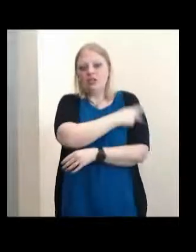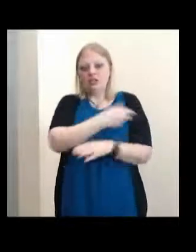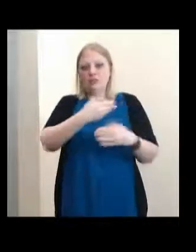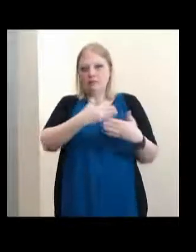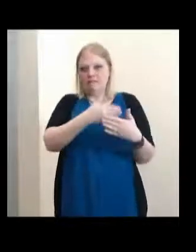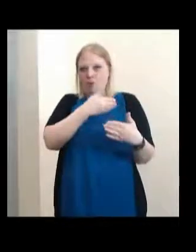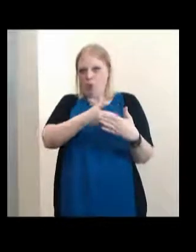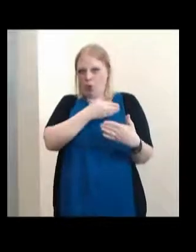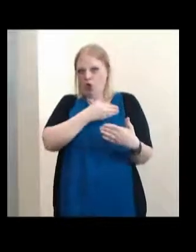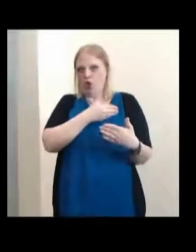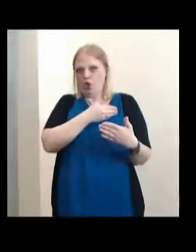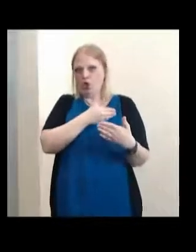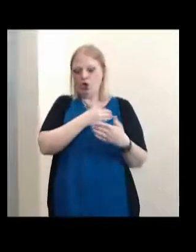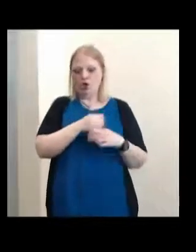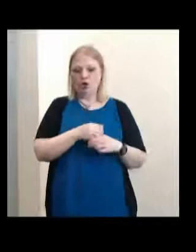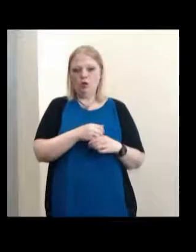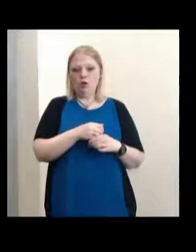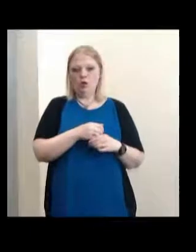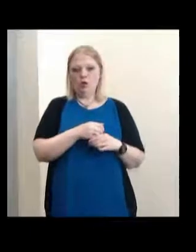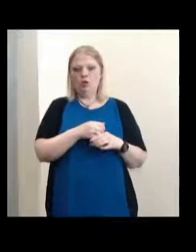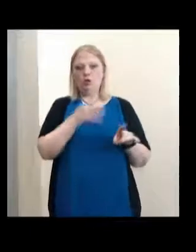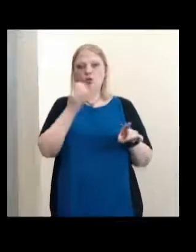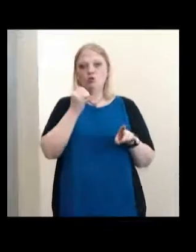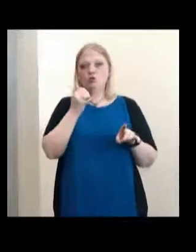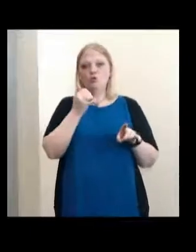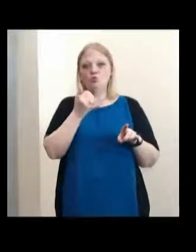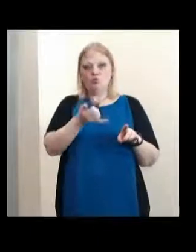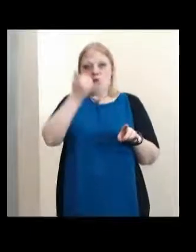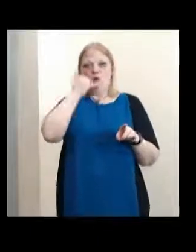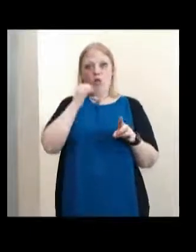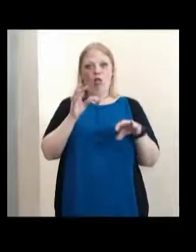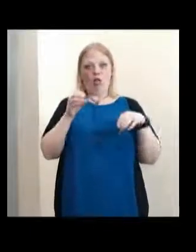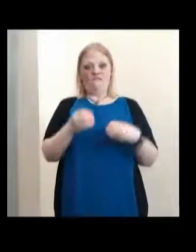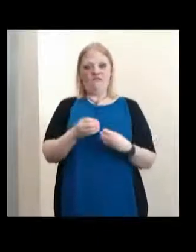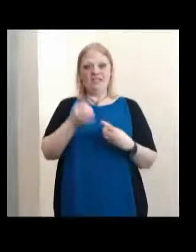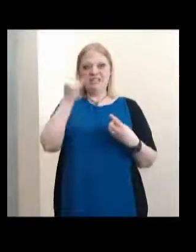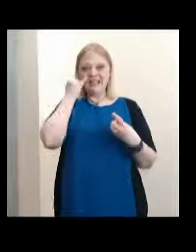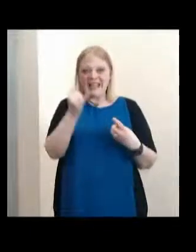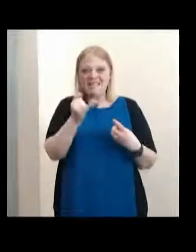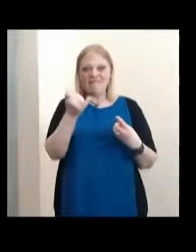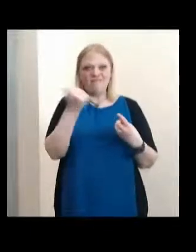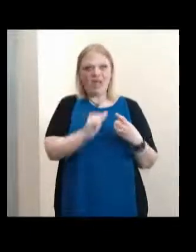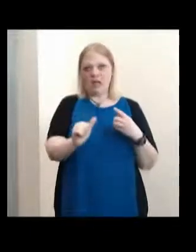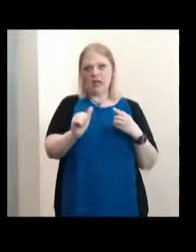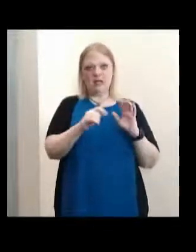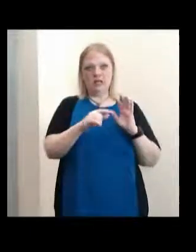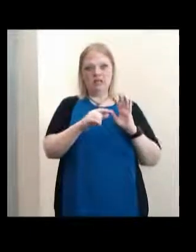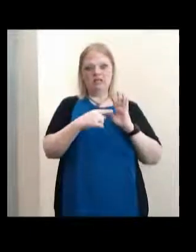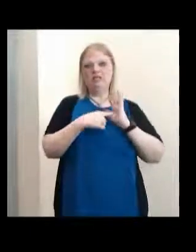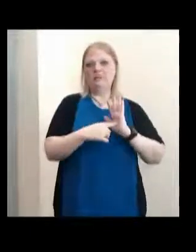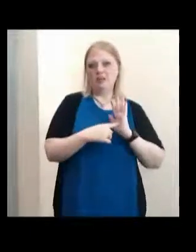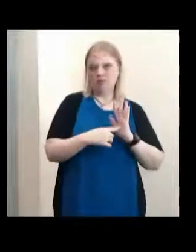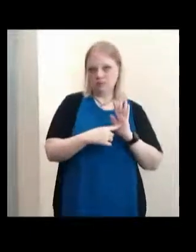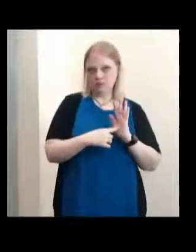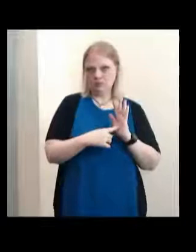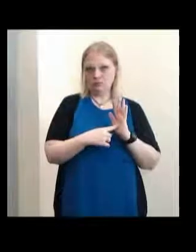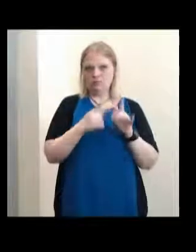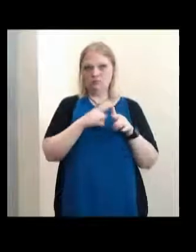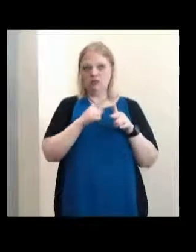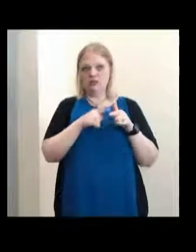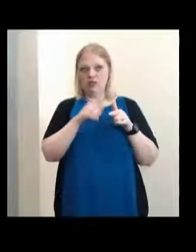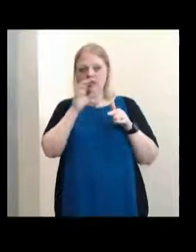beforehand and getting them to call the office if they have any symptoms, and we can alert them